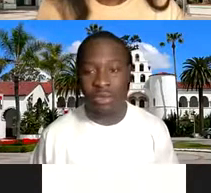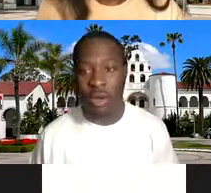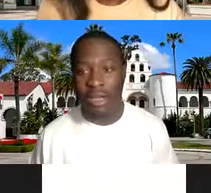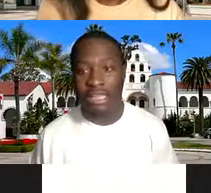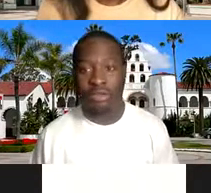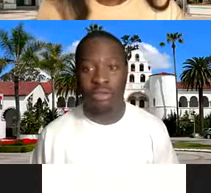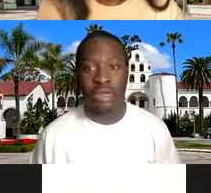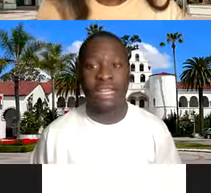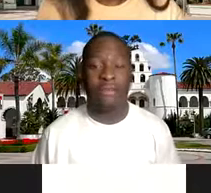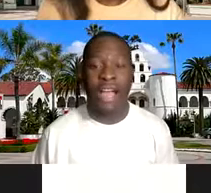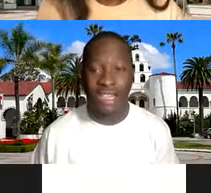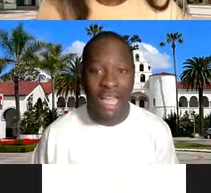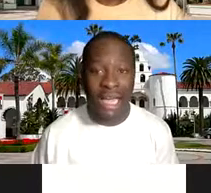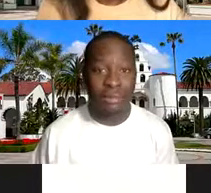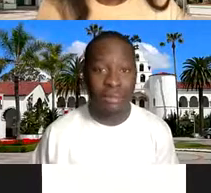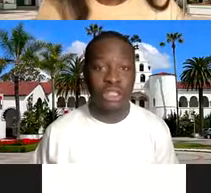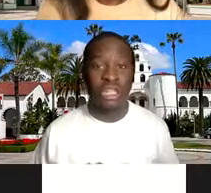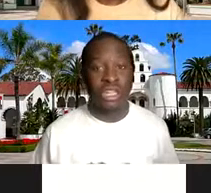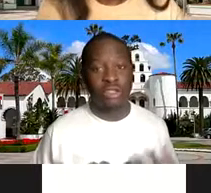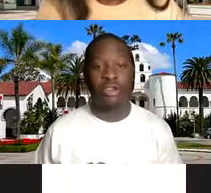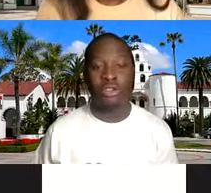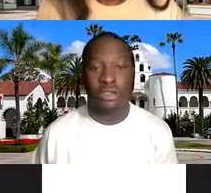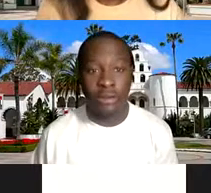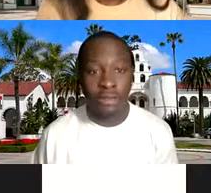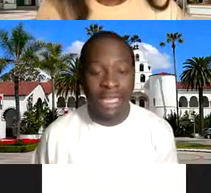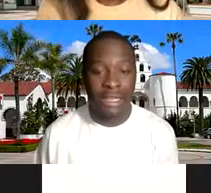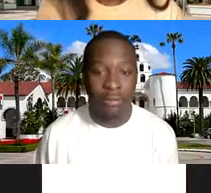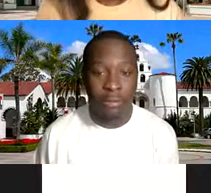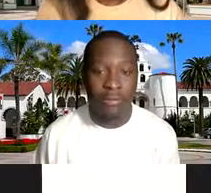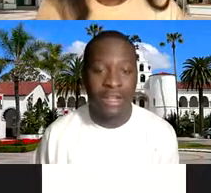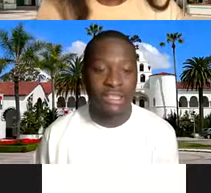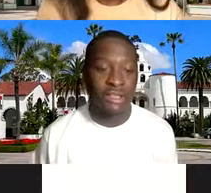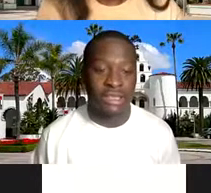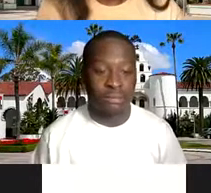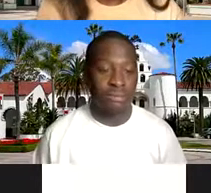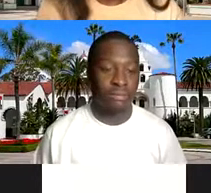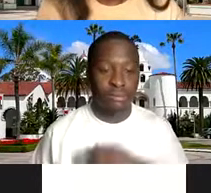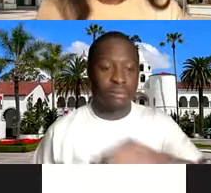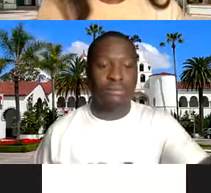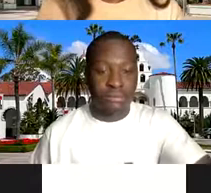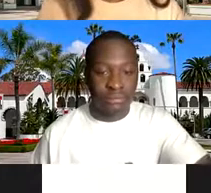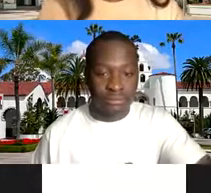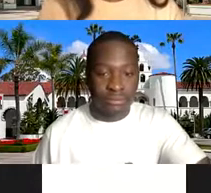space you walk into, you could find a job opportunity. So hold yourself with that level of professionalism.